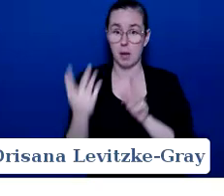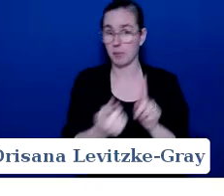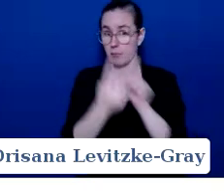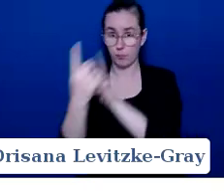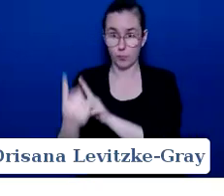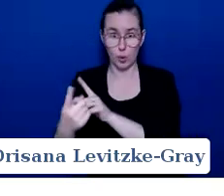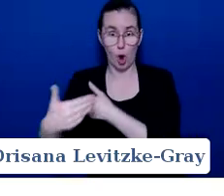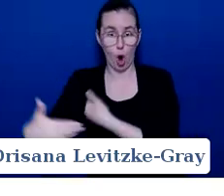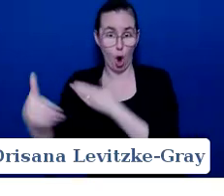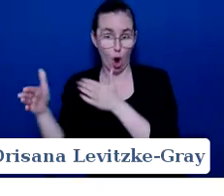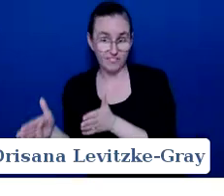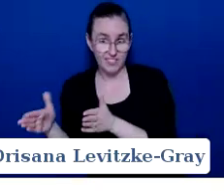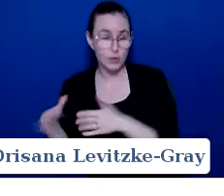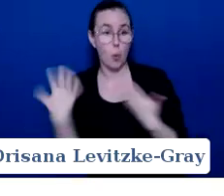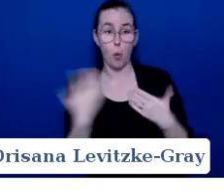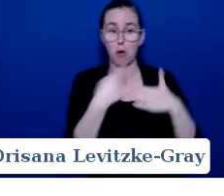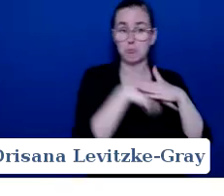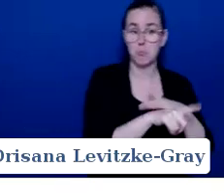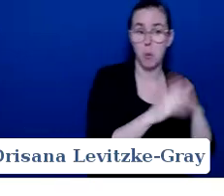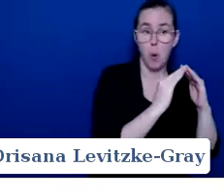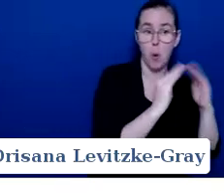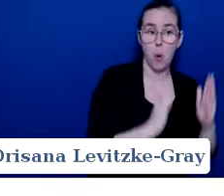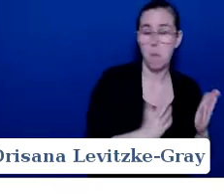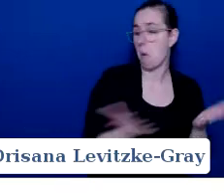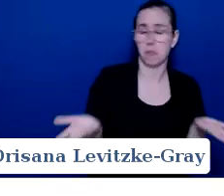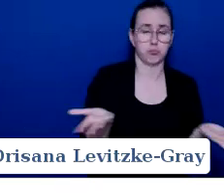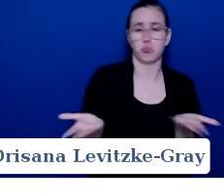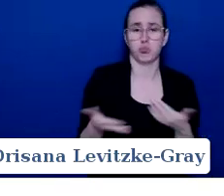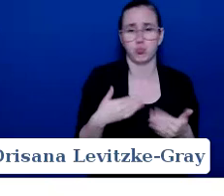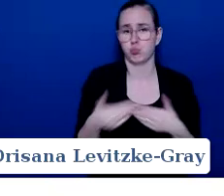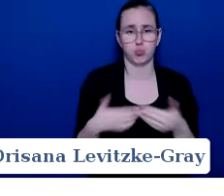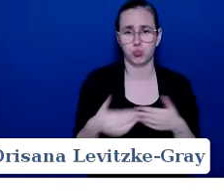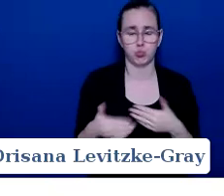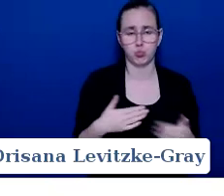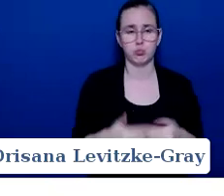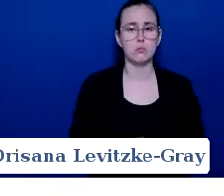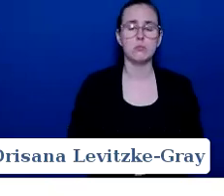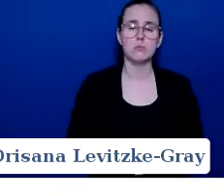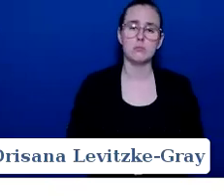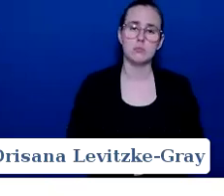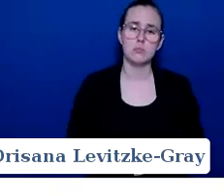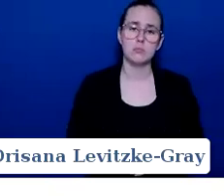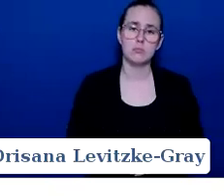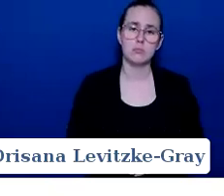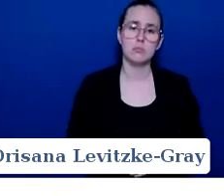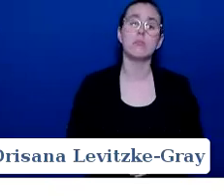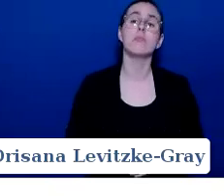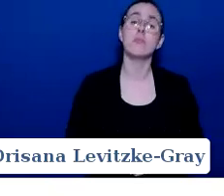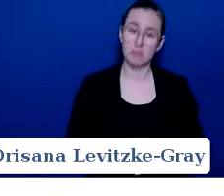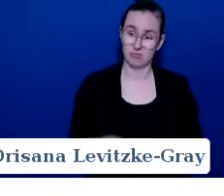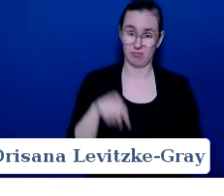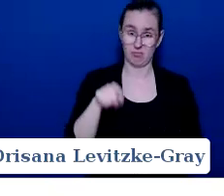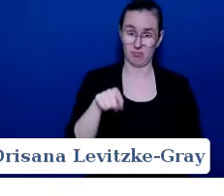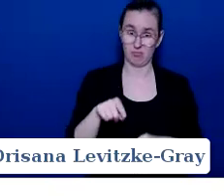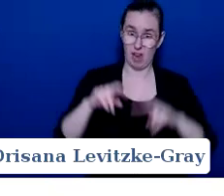is conducted randomly from the pool of experts that we have in the system. And the assessment is conducted by the multidisciplinary team.